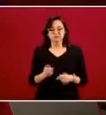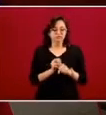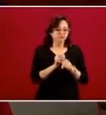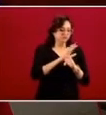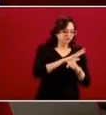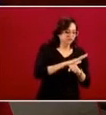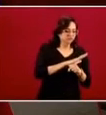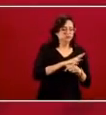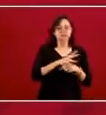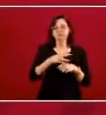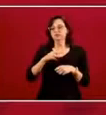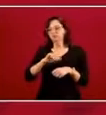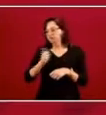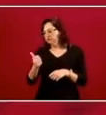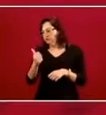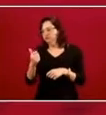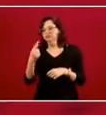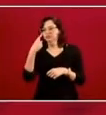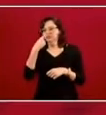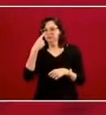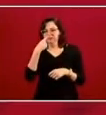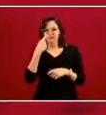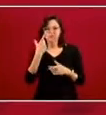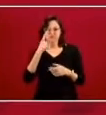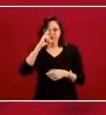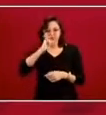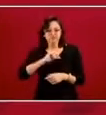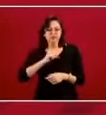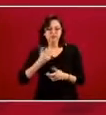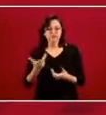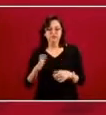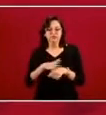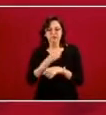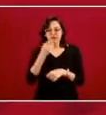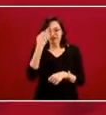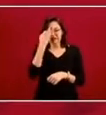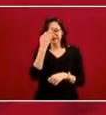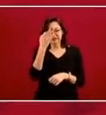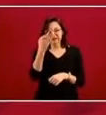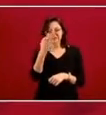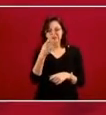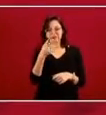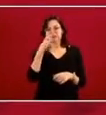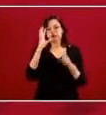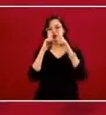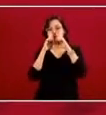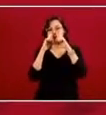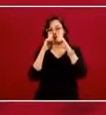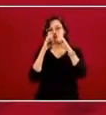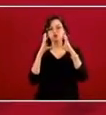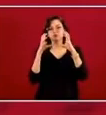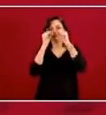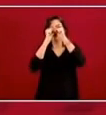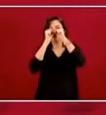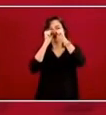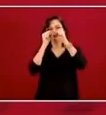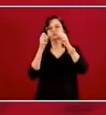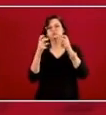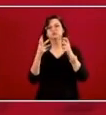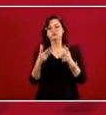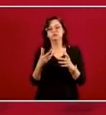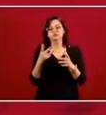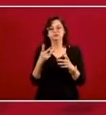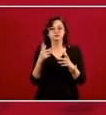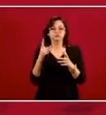and was really good against COVID and became very popular, the piece of information, but it wasn't backed by any scientific evidence. So it's the same with